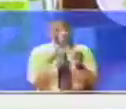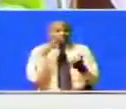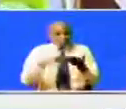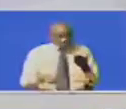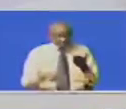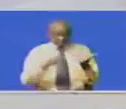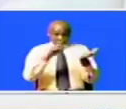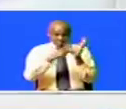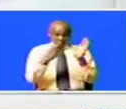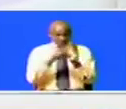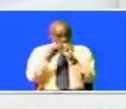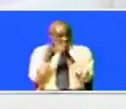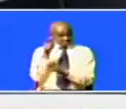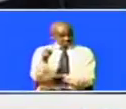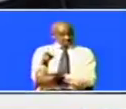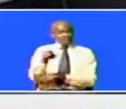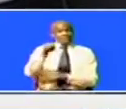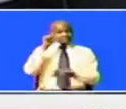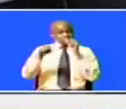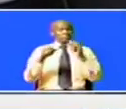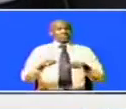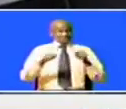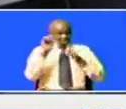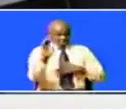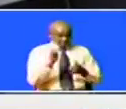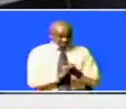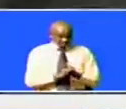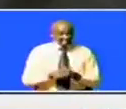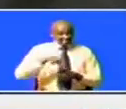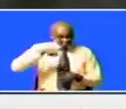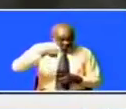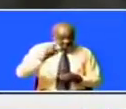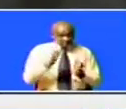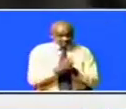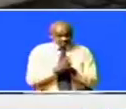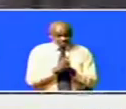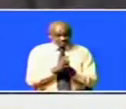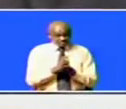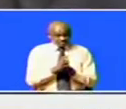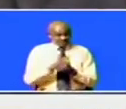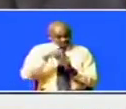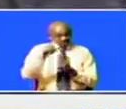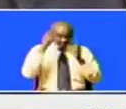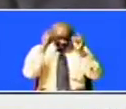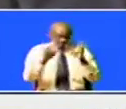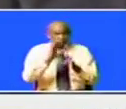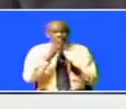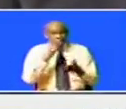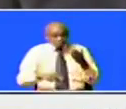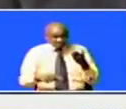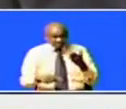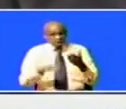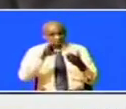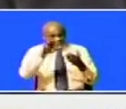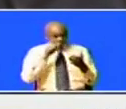the project team, handpicked by the commission chair, had had its wings clipped, with decisions eventually coming